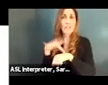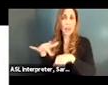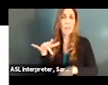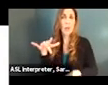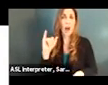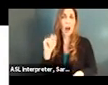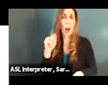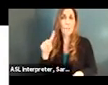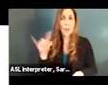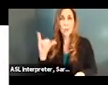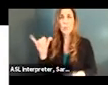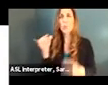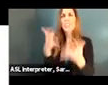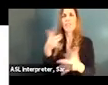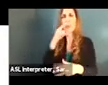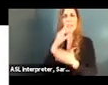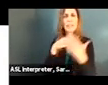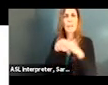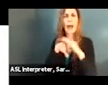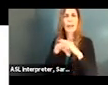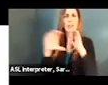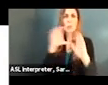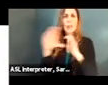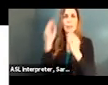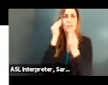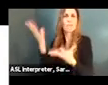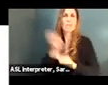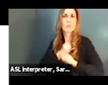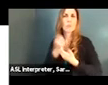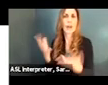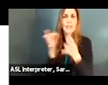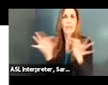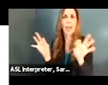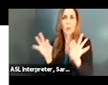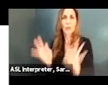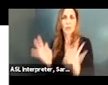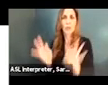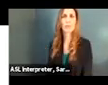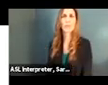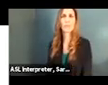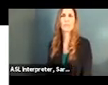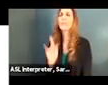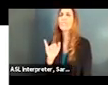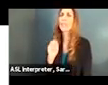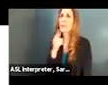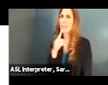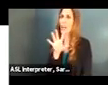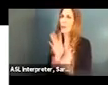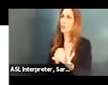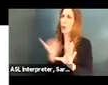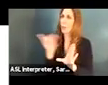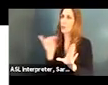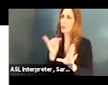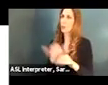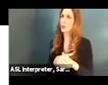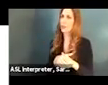just to give that kiddo some access to expressive language. And I'm going to jump in here and say, you know,